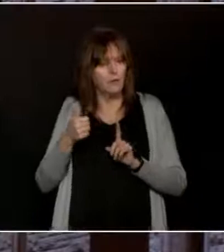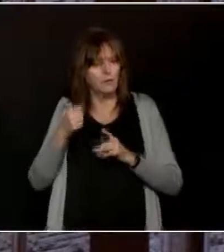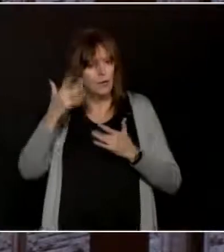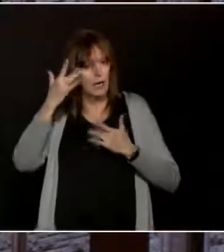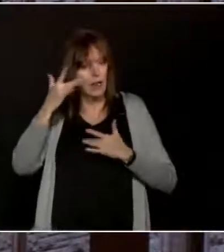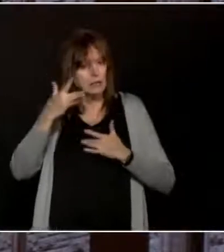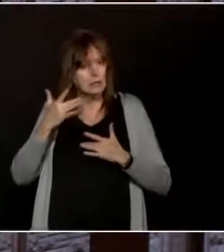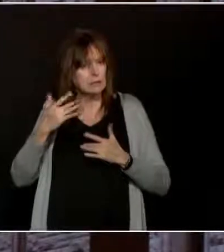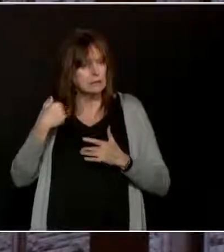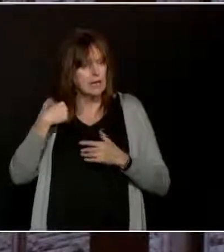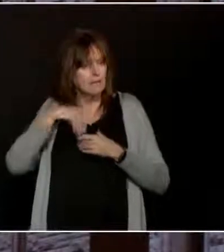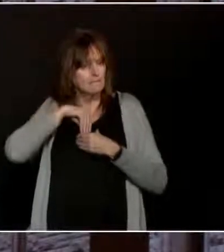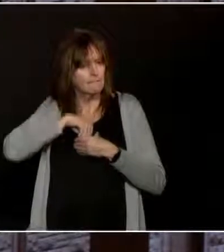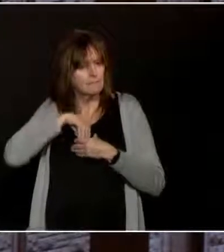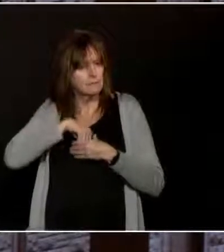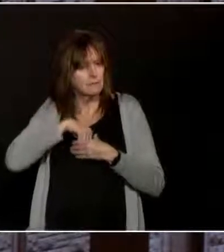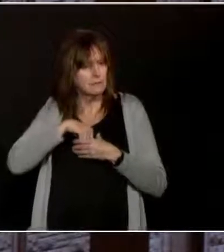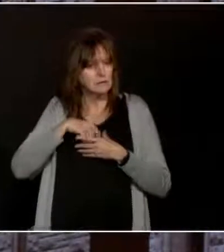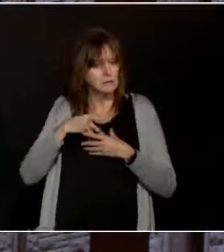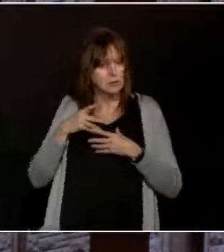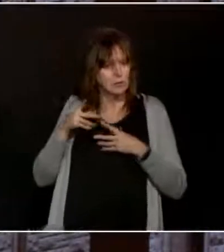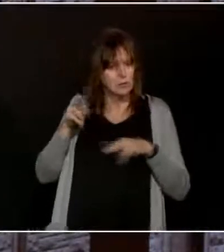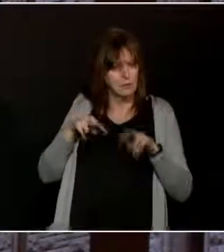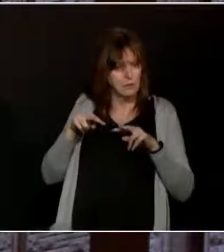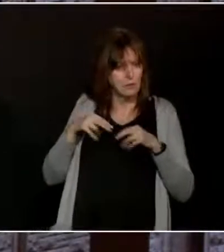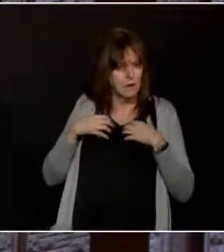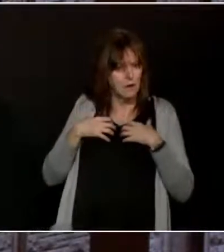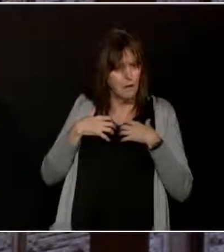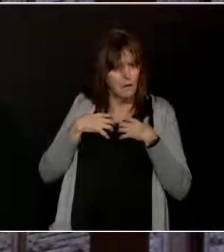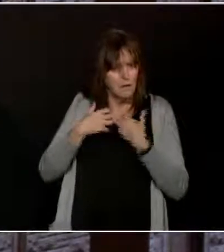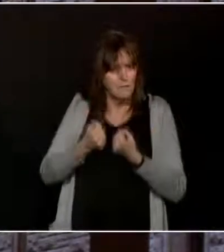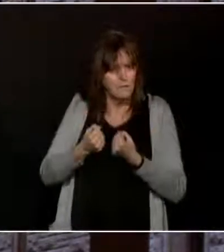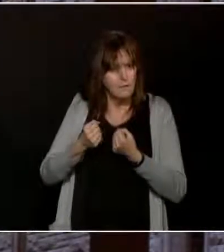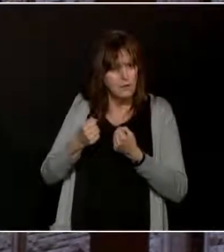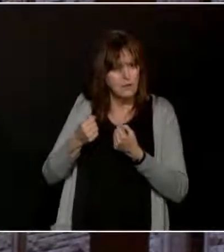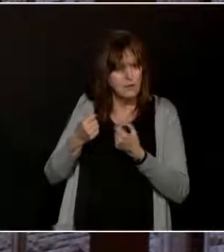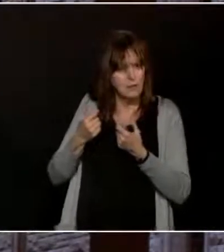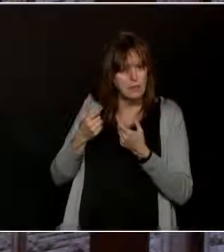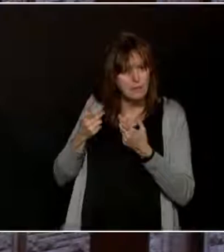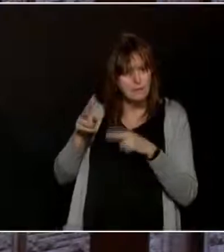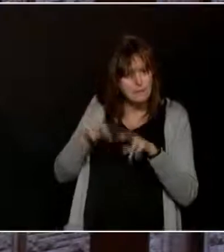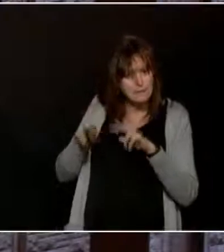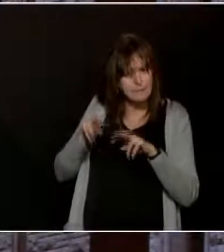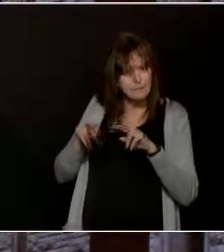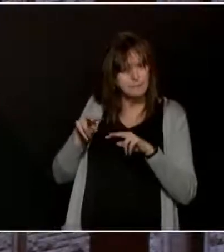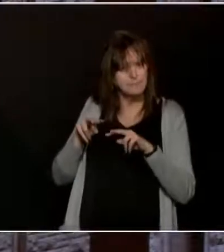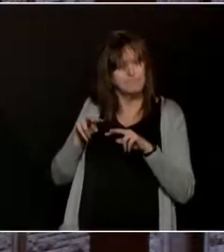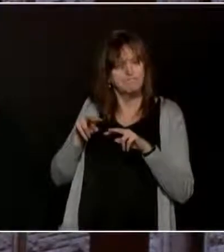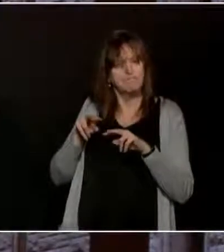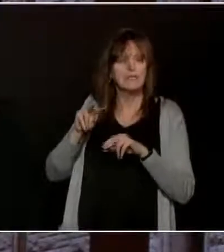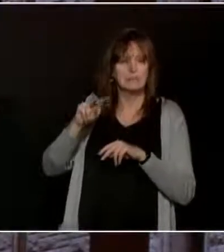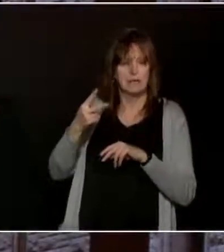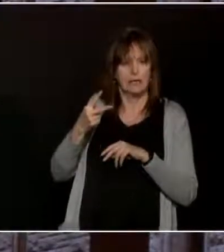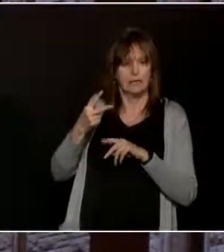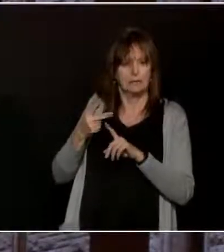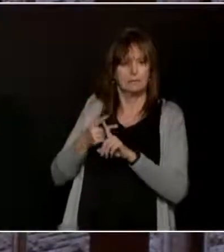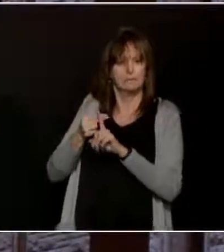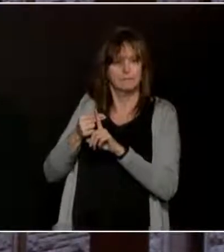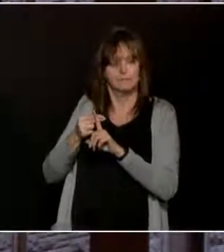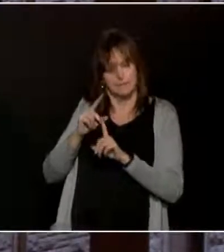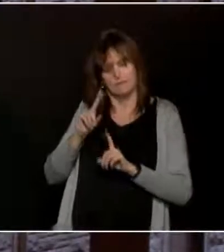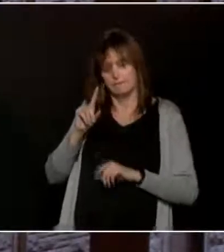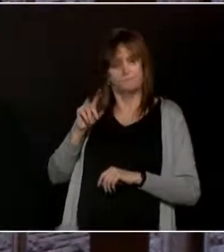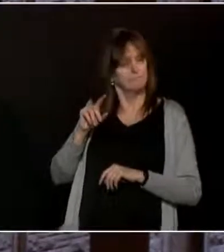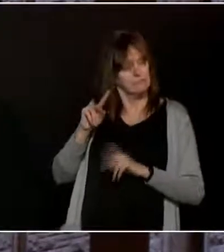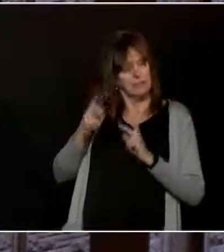sure they have all the help they need to ensure that they have it and can sustain that. So that's being done. But as your question gets to, as we